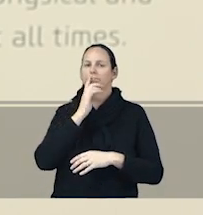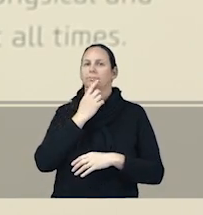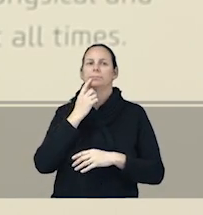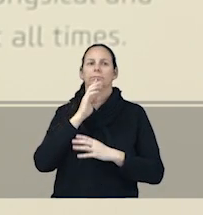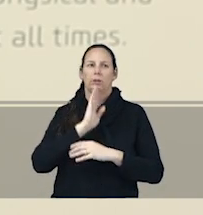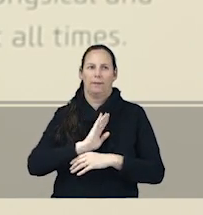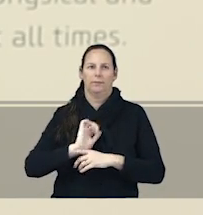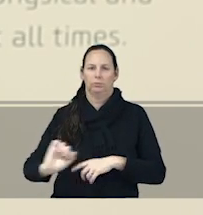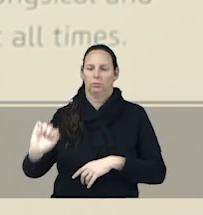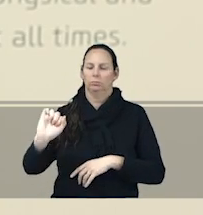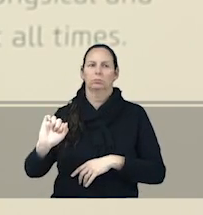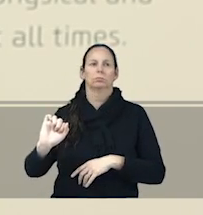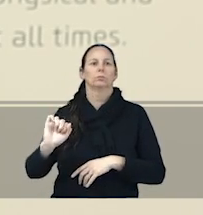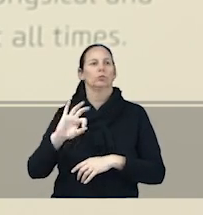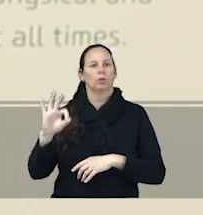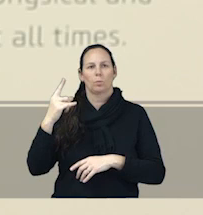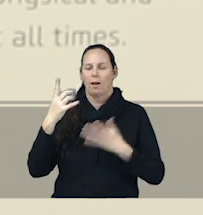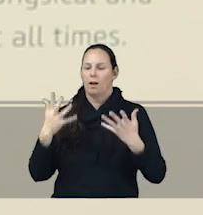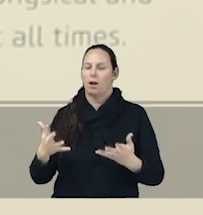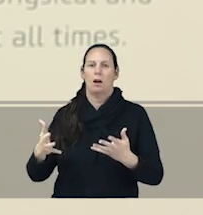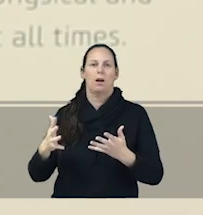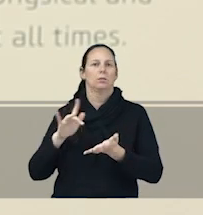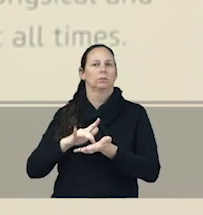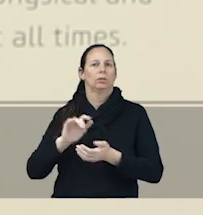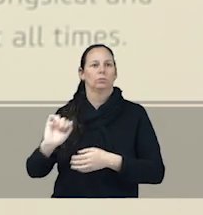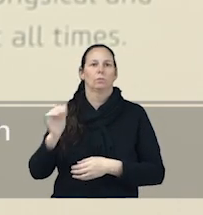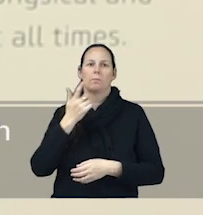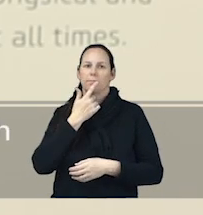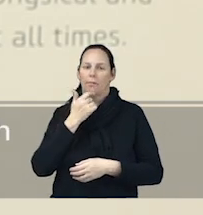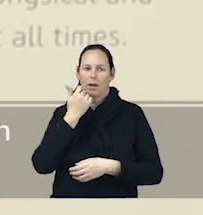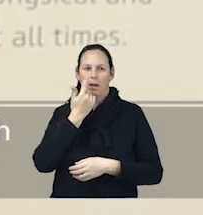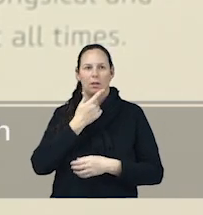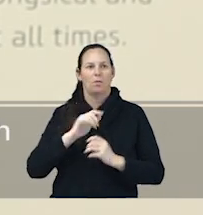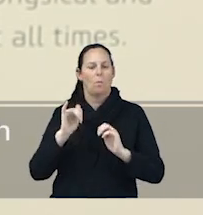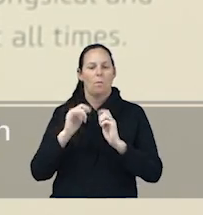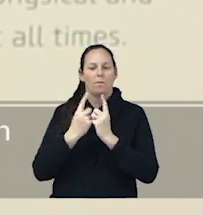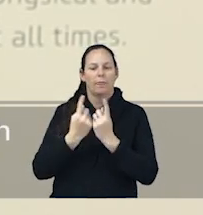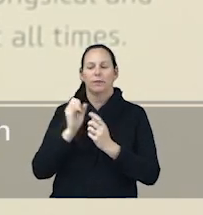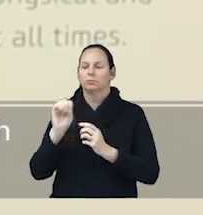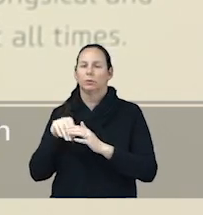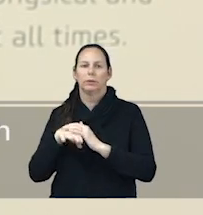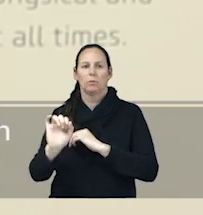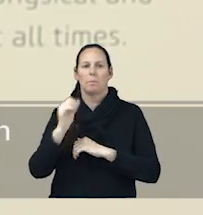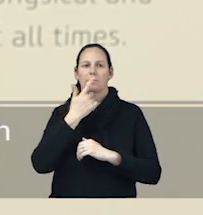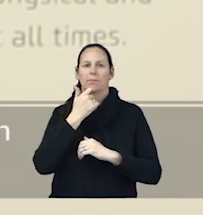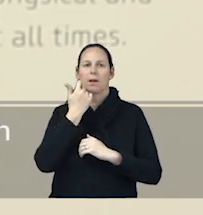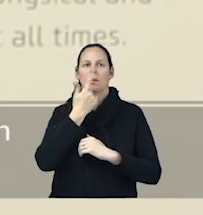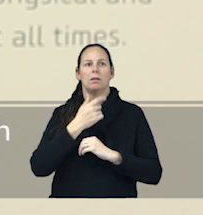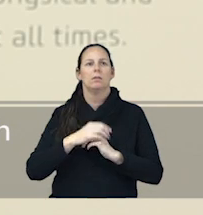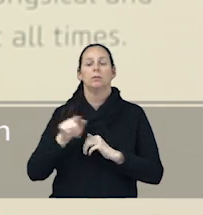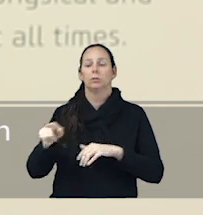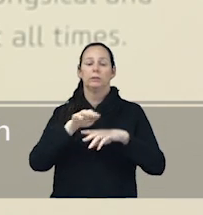job to do that. Like a dentist, we say to children that their mouth is private. Well if their mouth is private nobody should be touching their